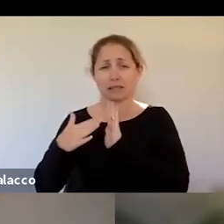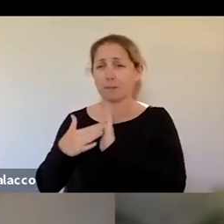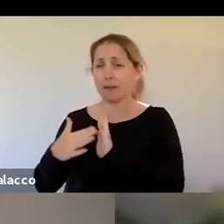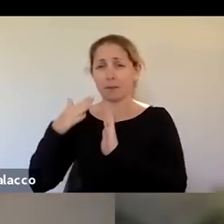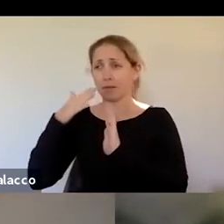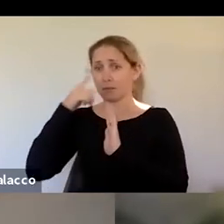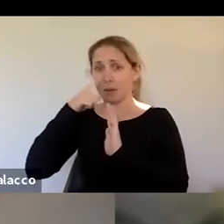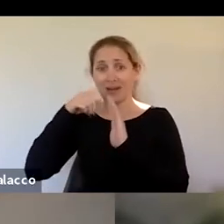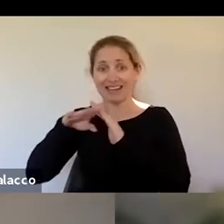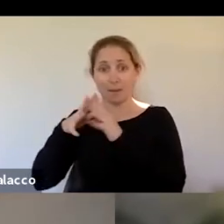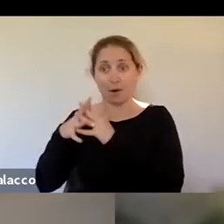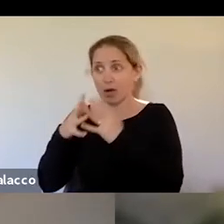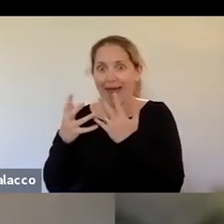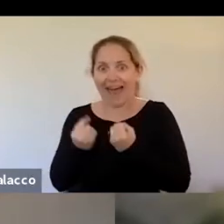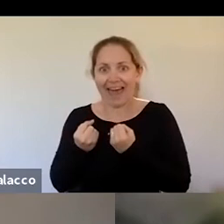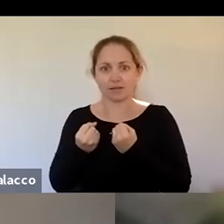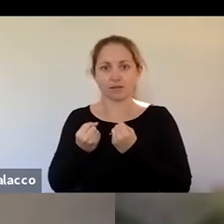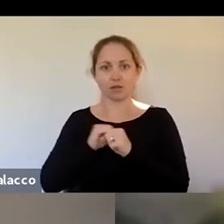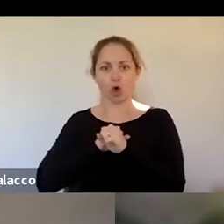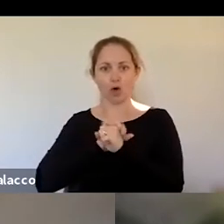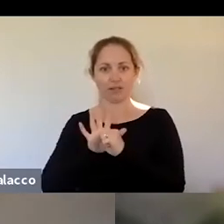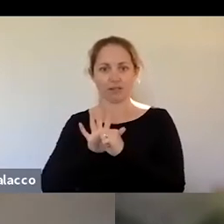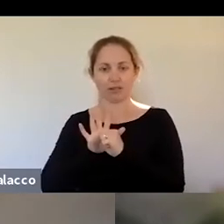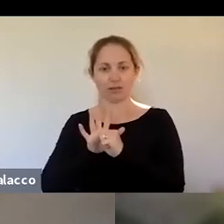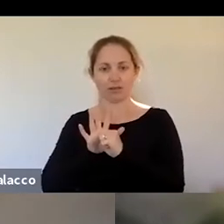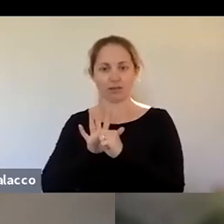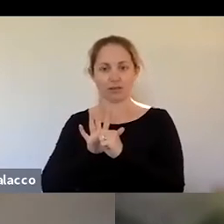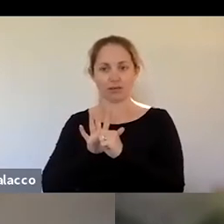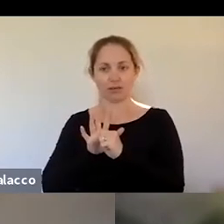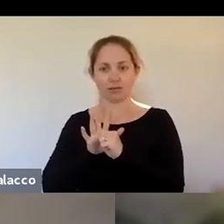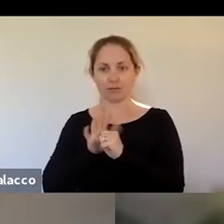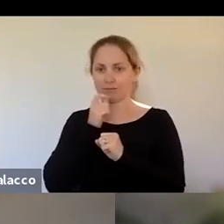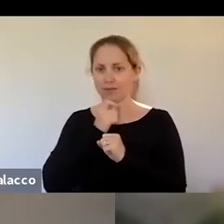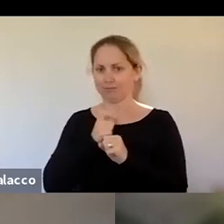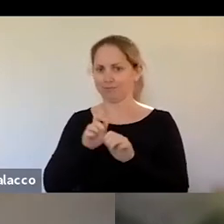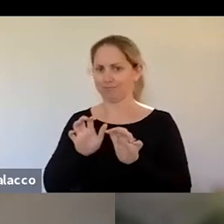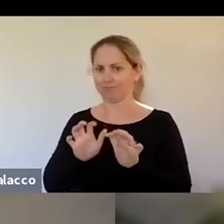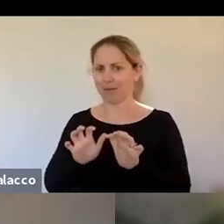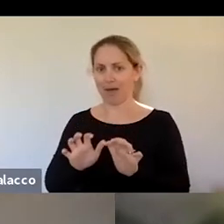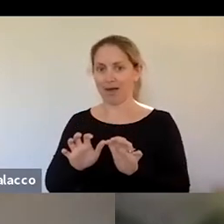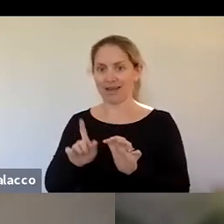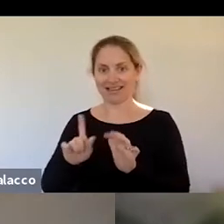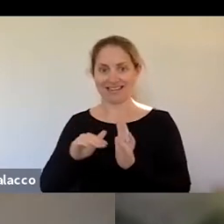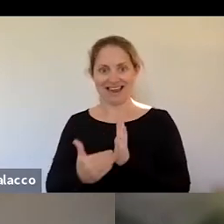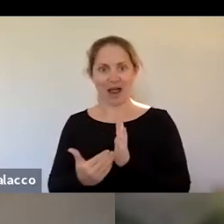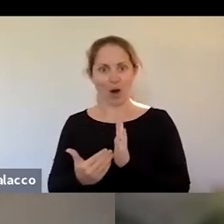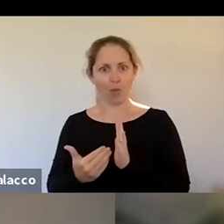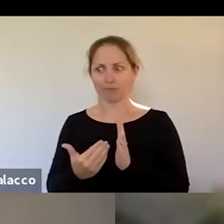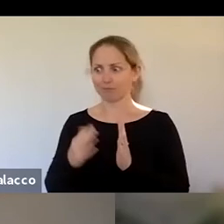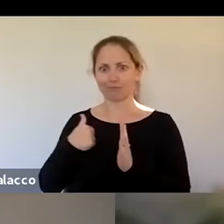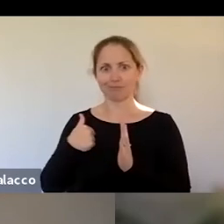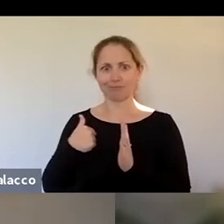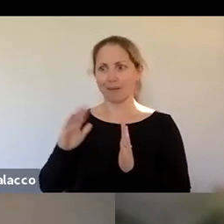had COVID and ironically now have protection from